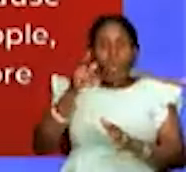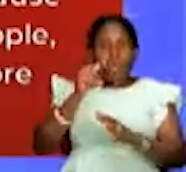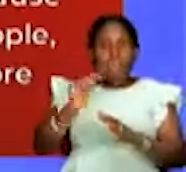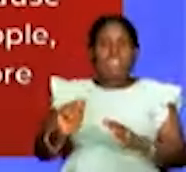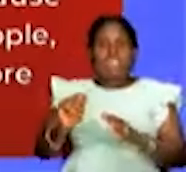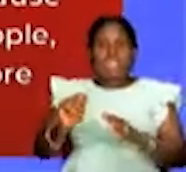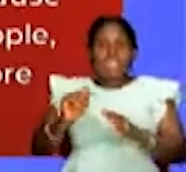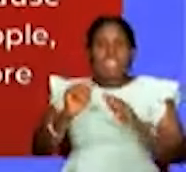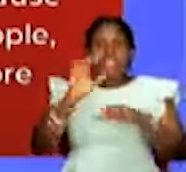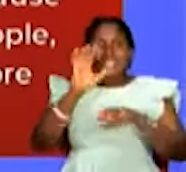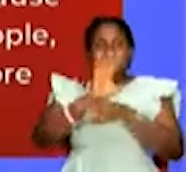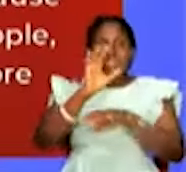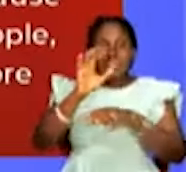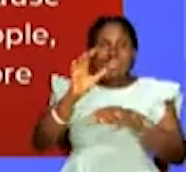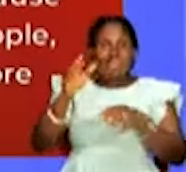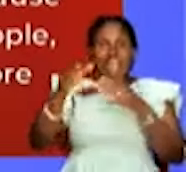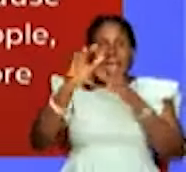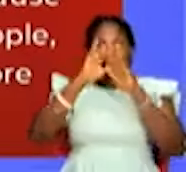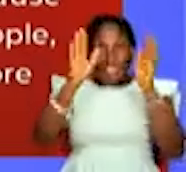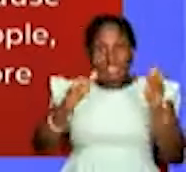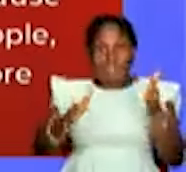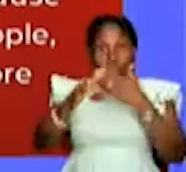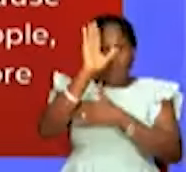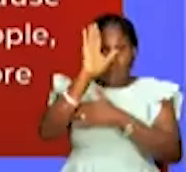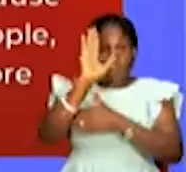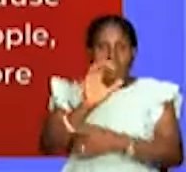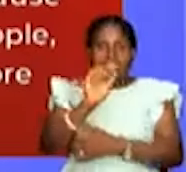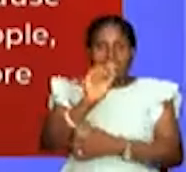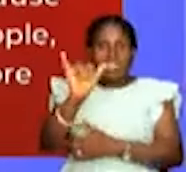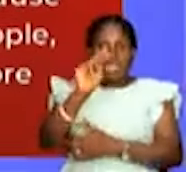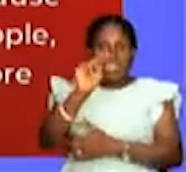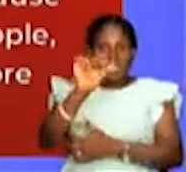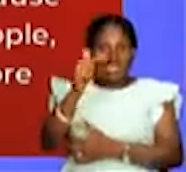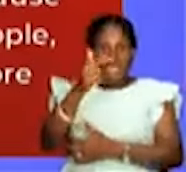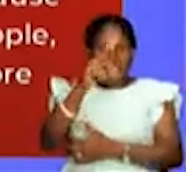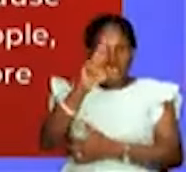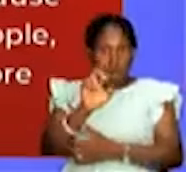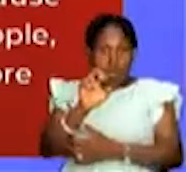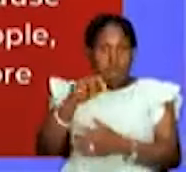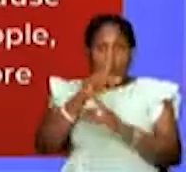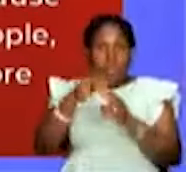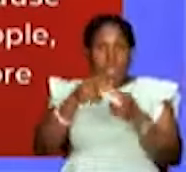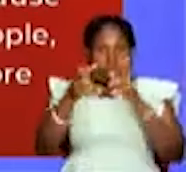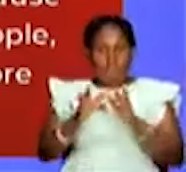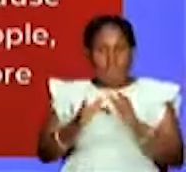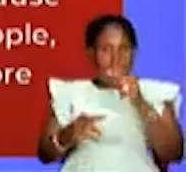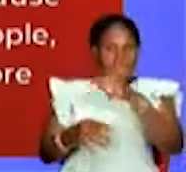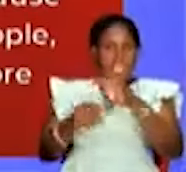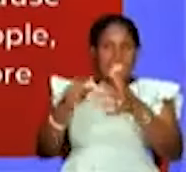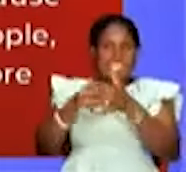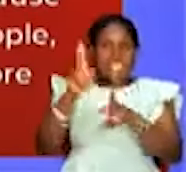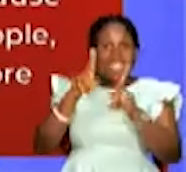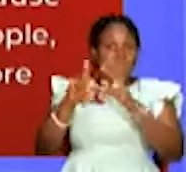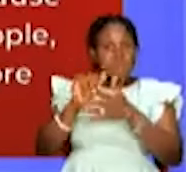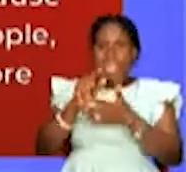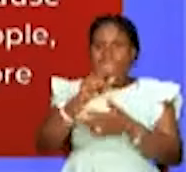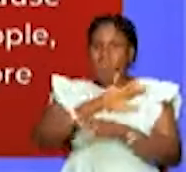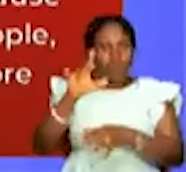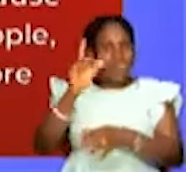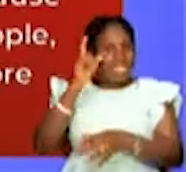You see those people? The ruler of the synagogue. This is a category of people to not listen to. They answered